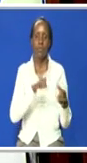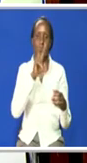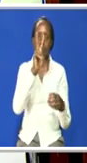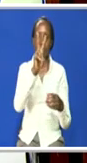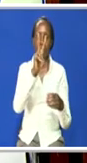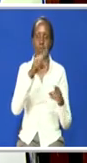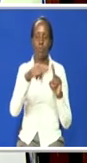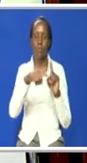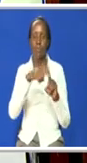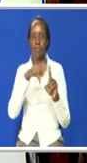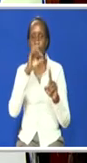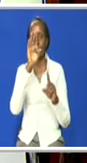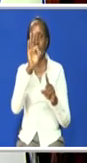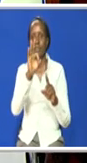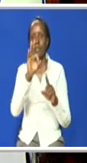2 plus 3 plus 1?